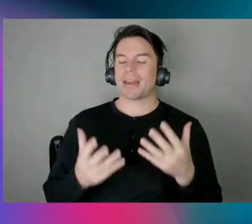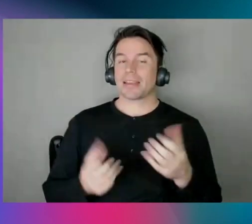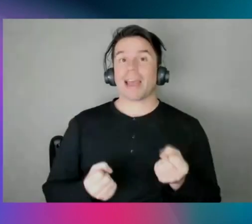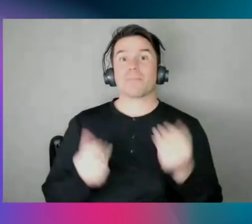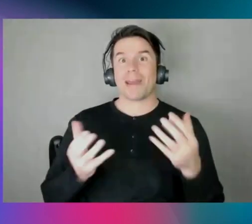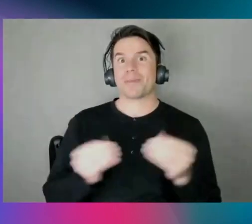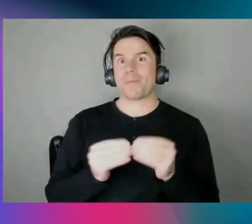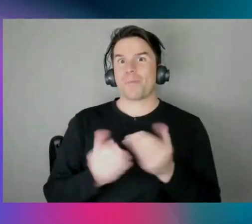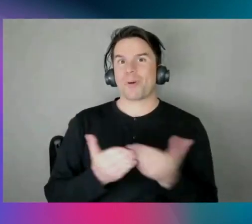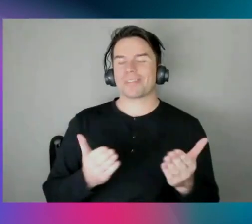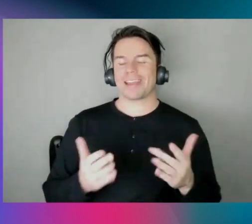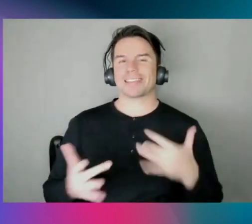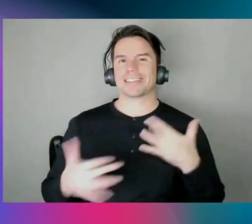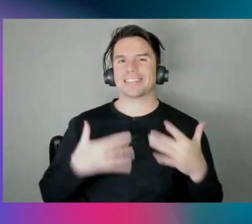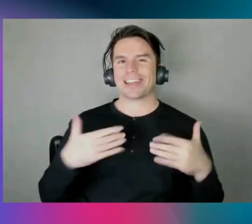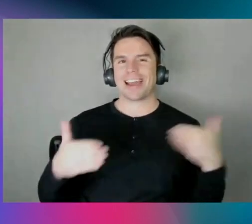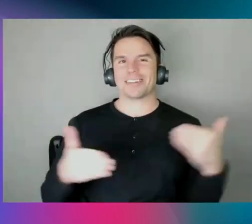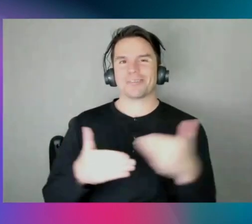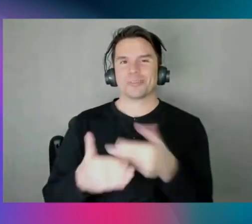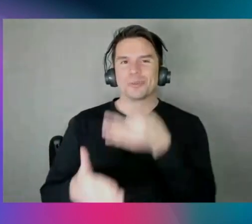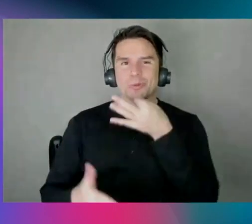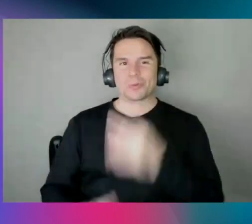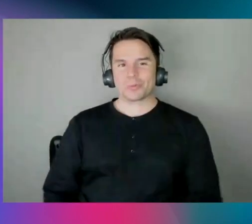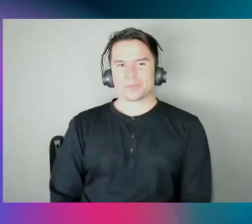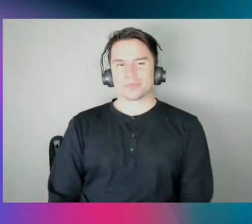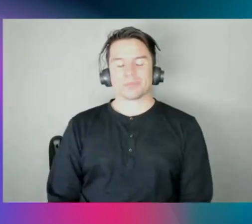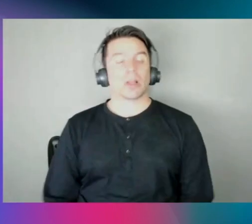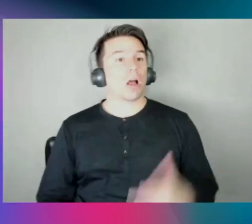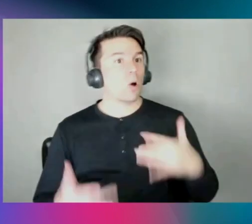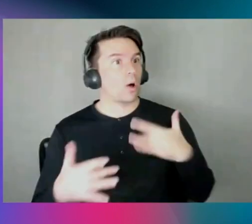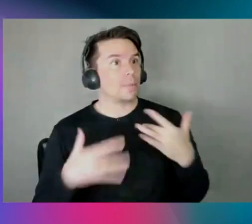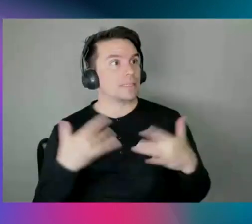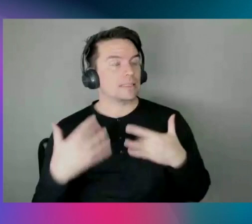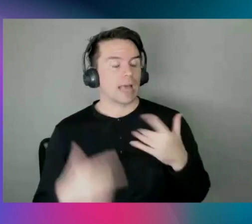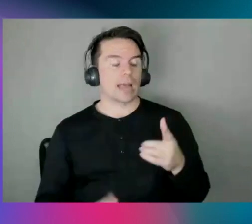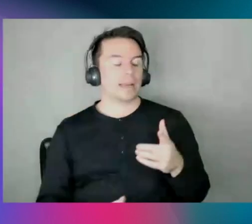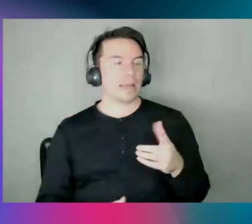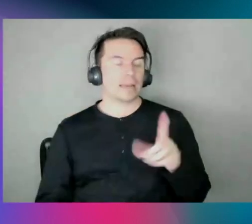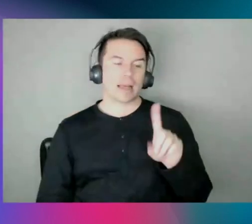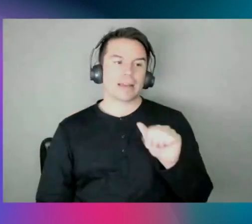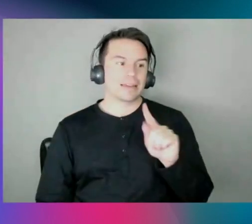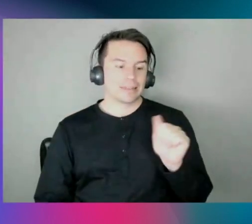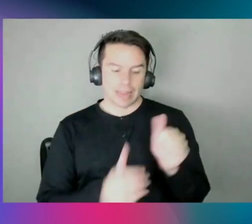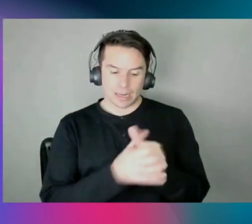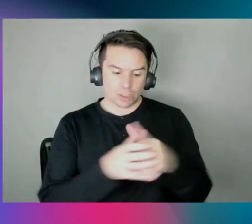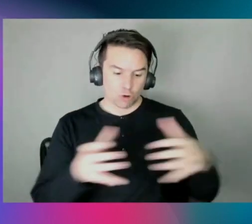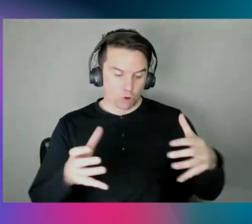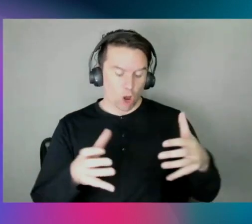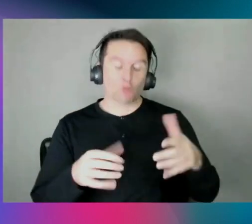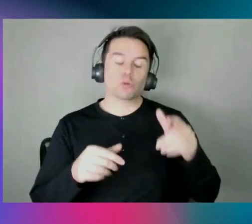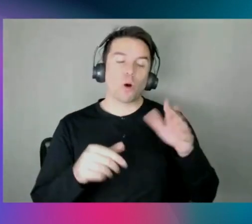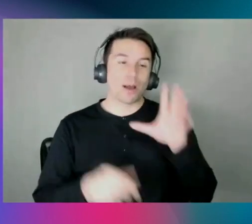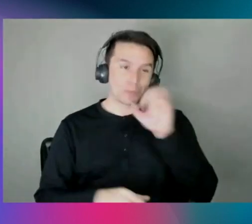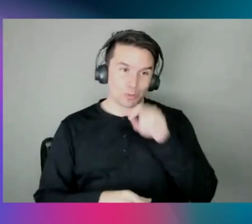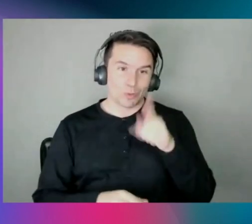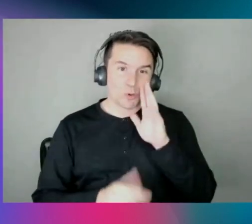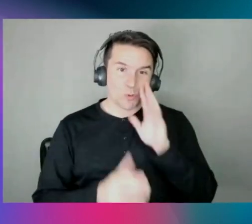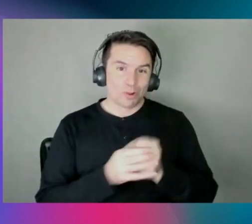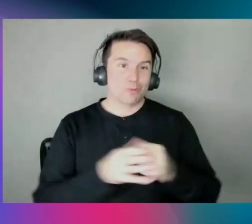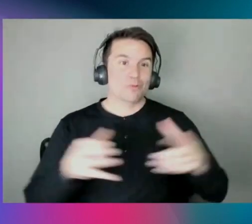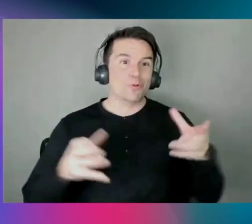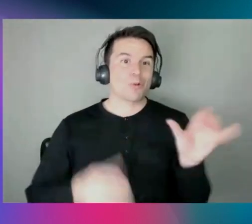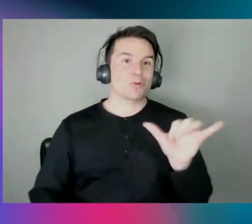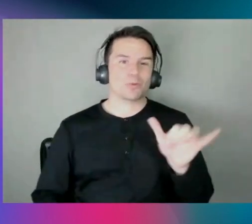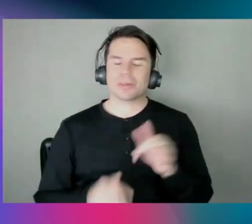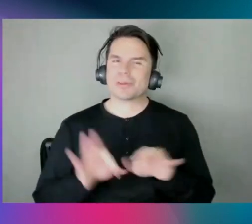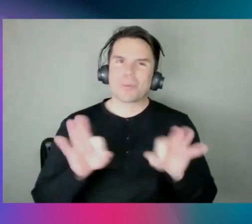So. Excellent. Yeah, I'm excited. I'm assuming it's going to grow. I mean, data is going to grow, so this thing will grow. So important, so important. Thank you, guys. Sure. Yeah, thank